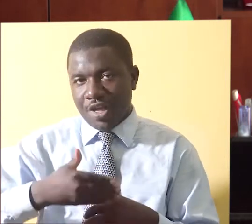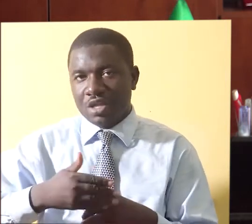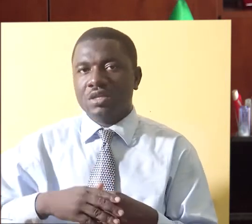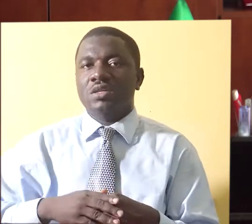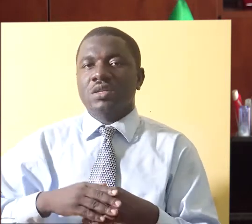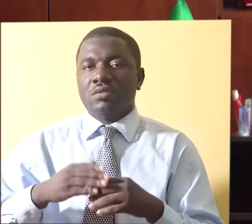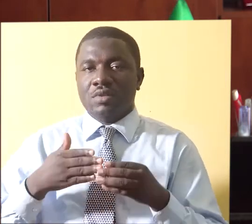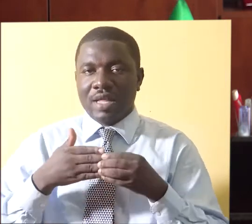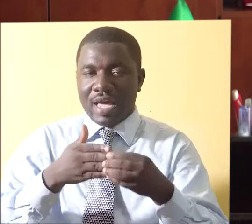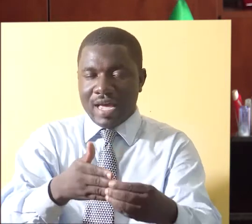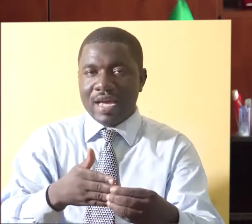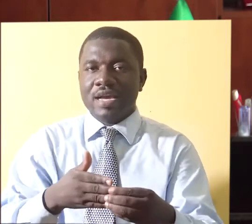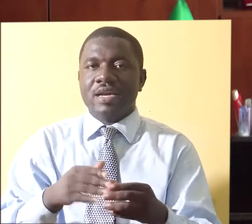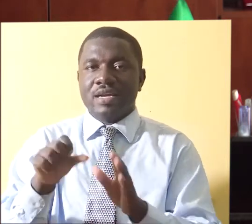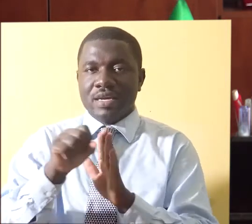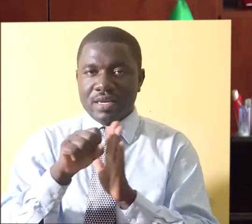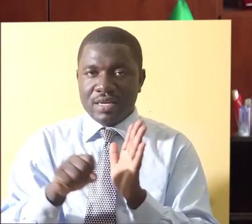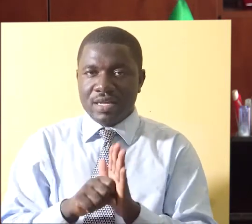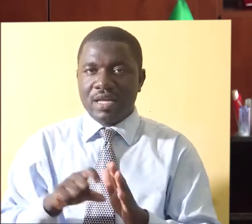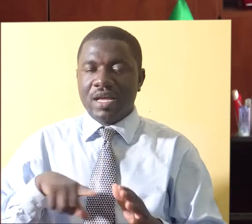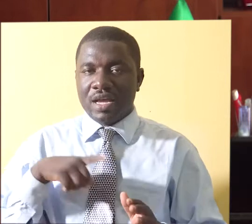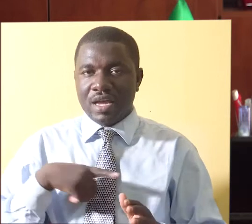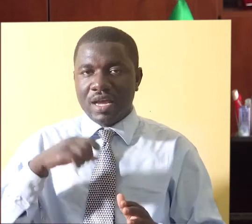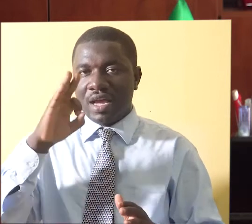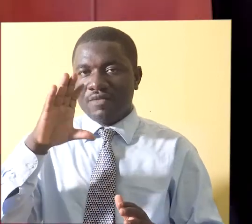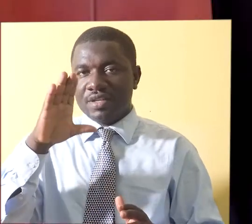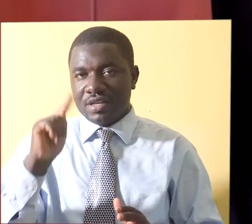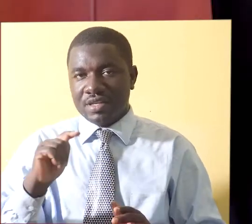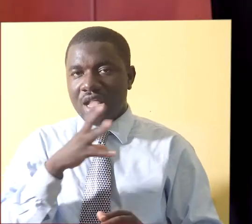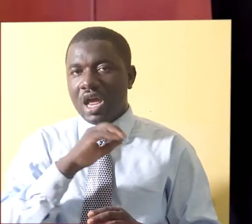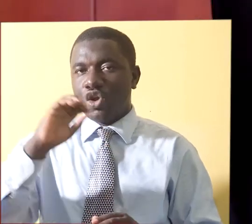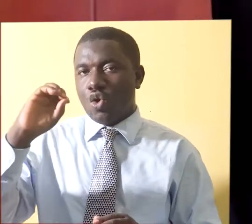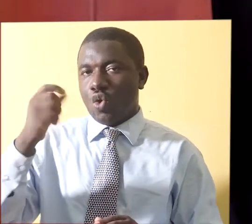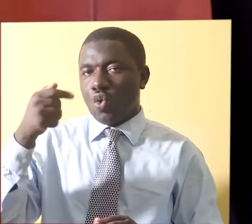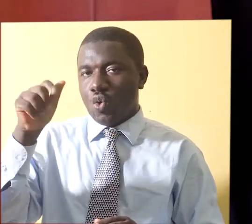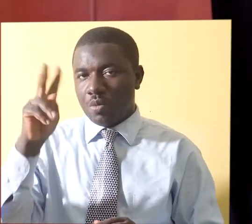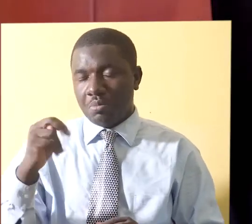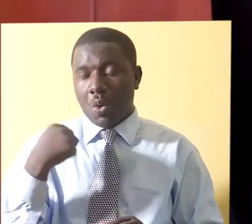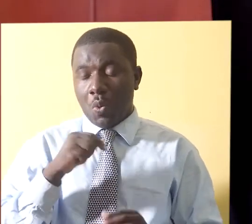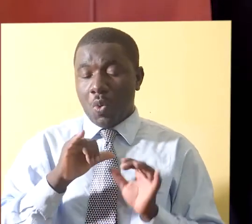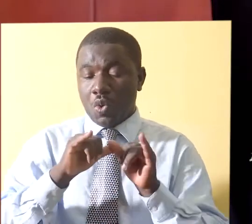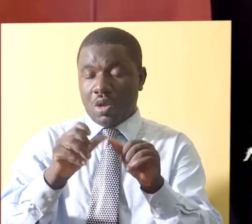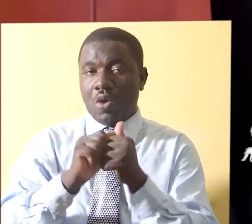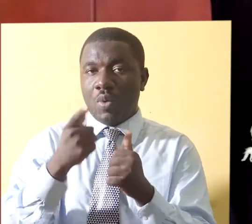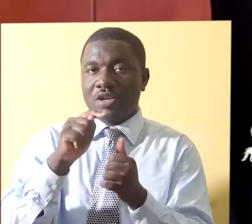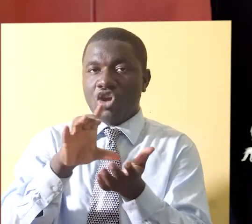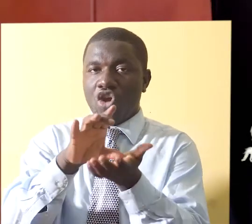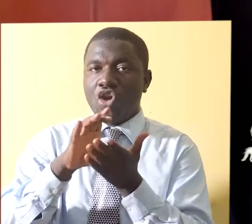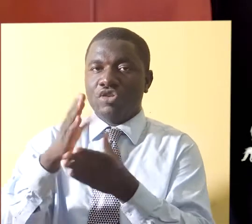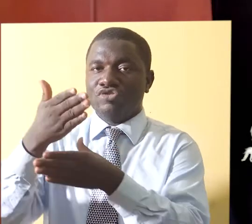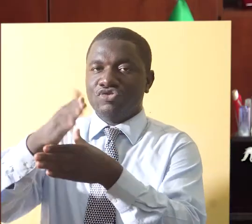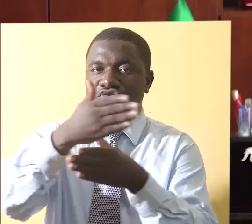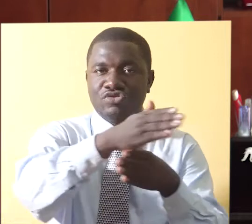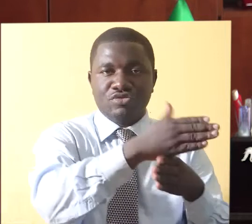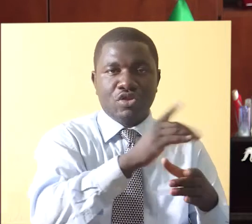states, including Lagos, FCT, and Ogun states. We will continue with the cash transfers